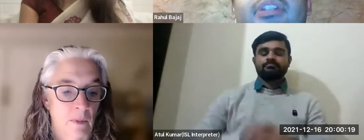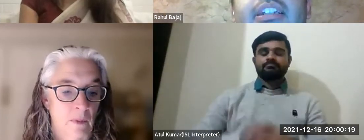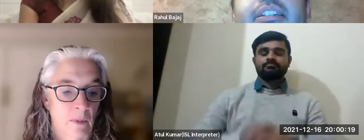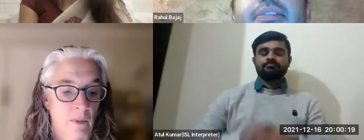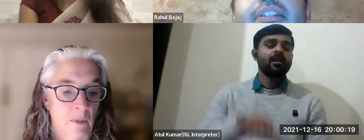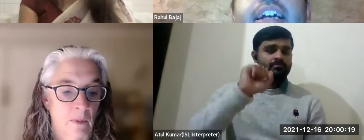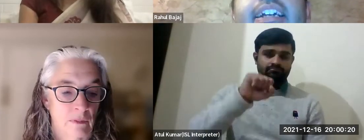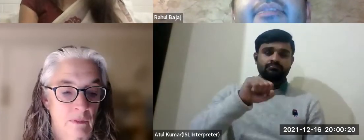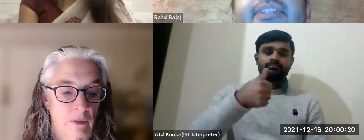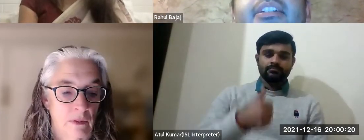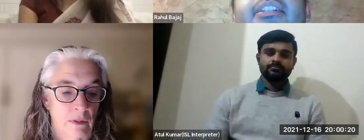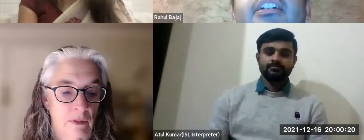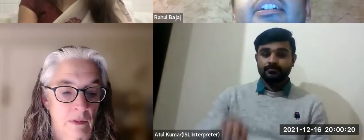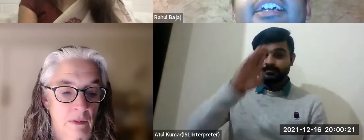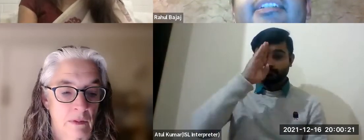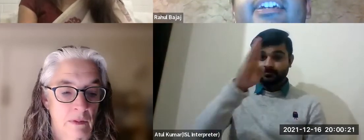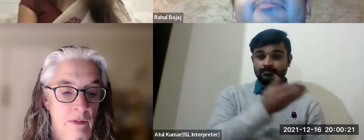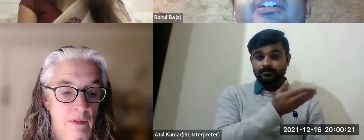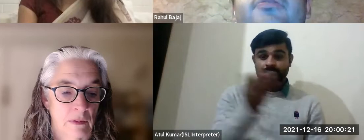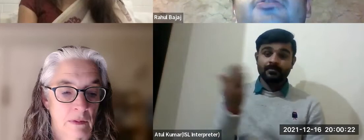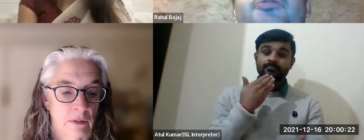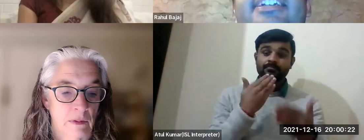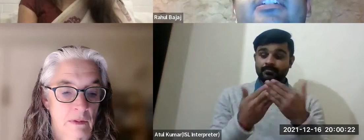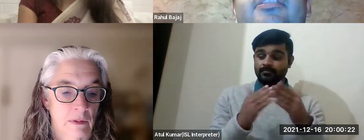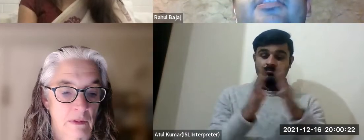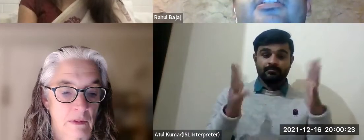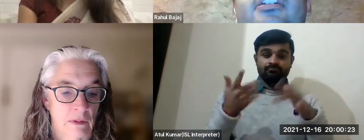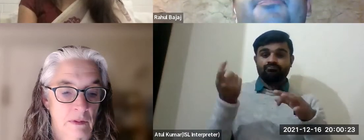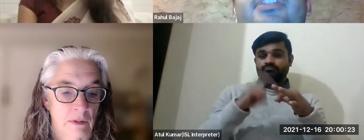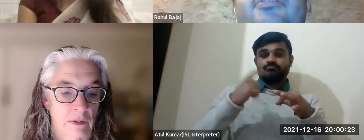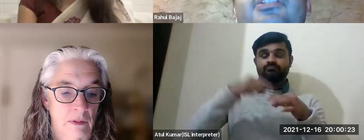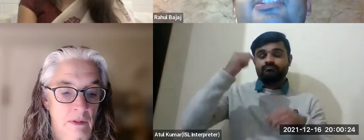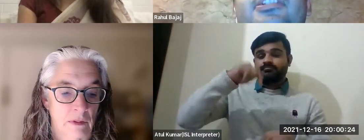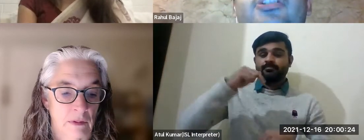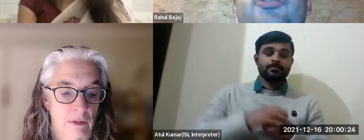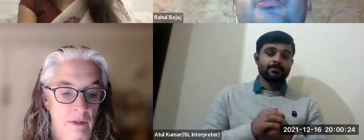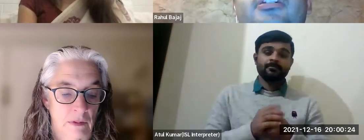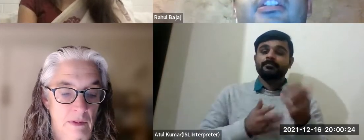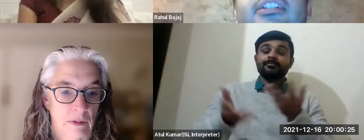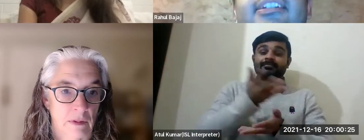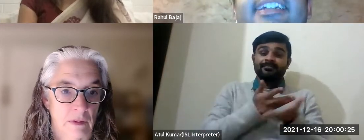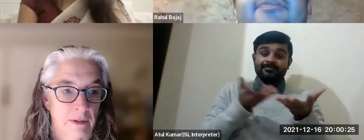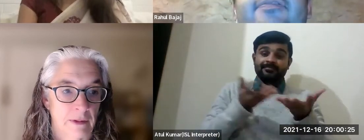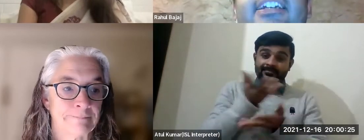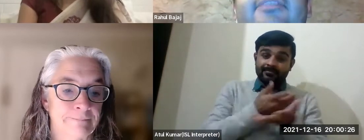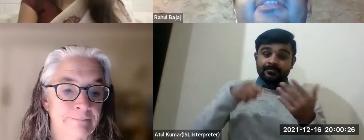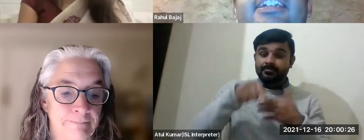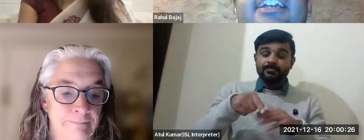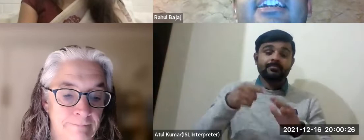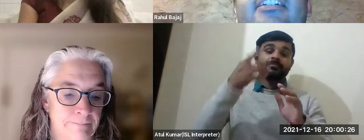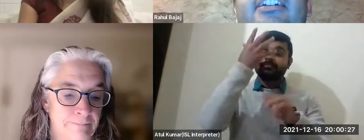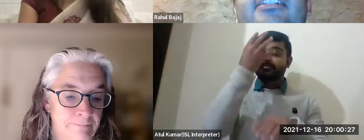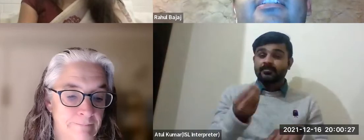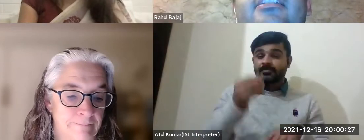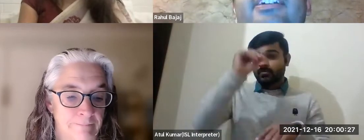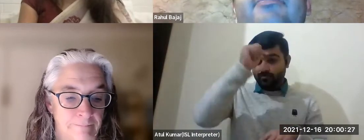Yeah. Hi, everyone. Thanks very much for joining us for this discussion this evening. If you are in